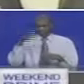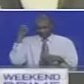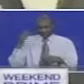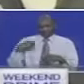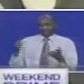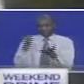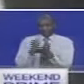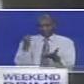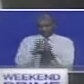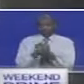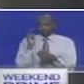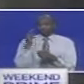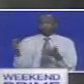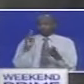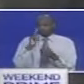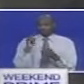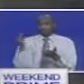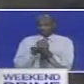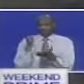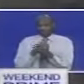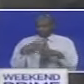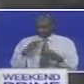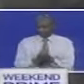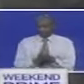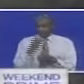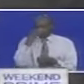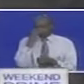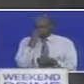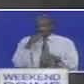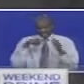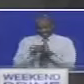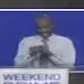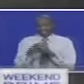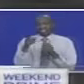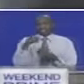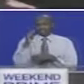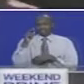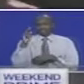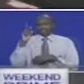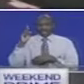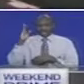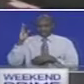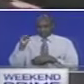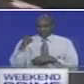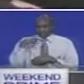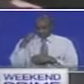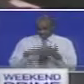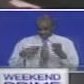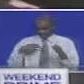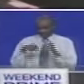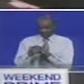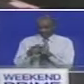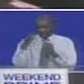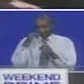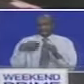controversial parastatal appointments. Ruto attended a prayer rally in Turbo aimed at bridging the ethnic divide among